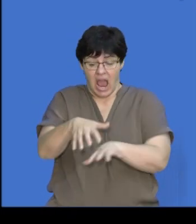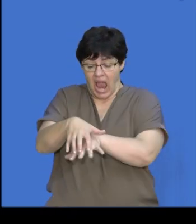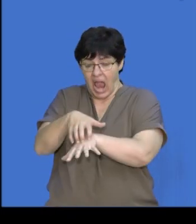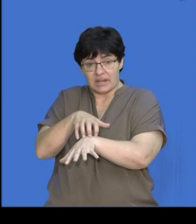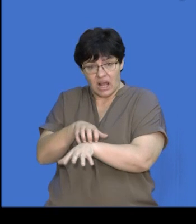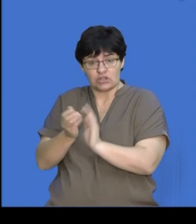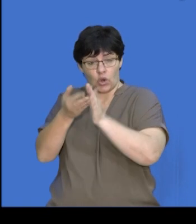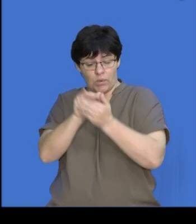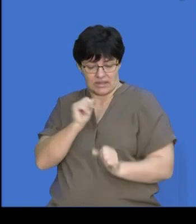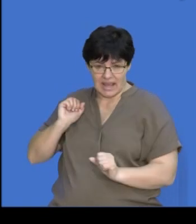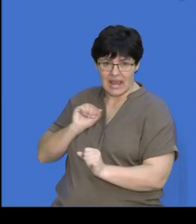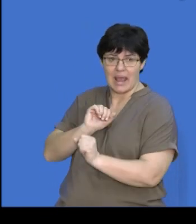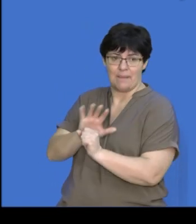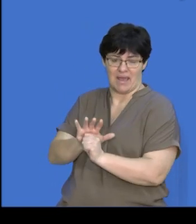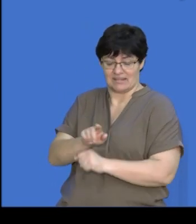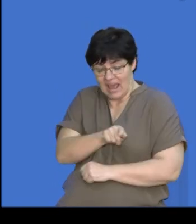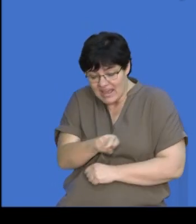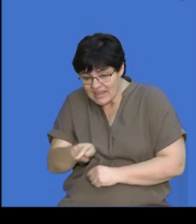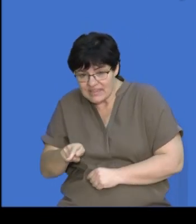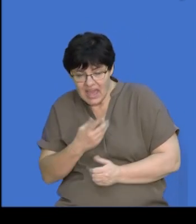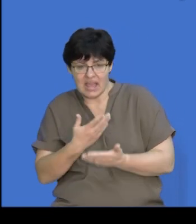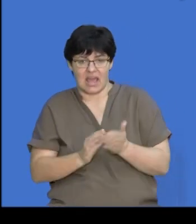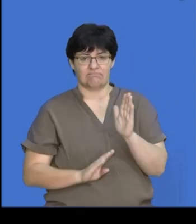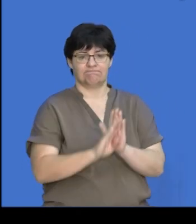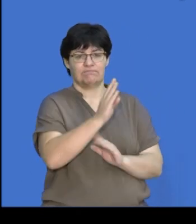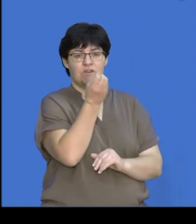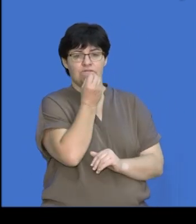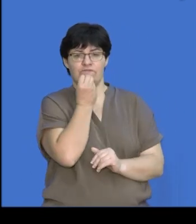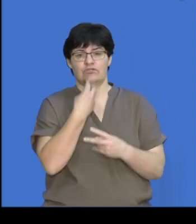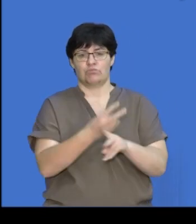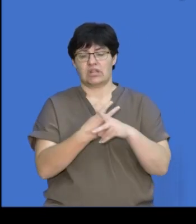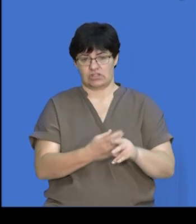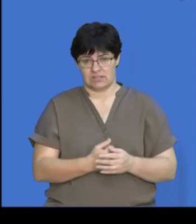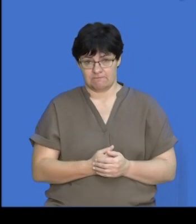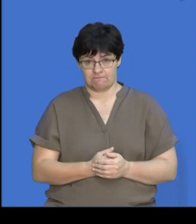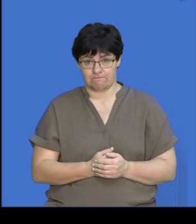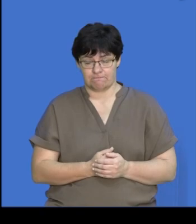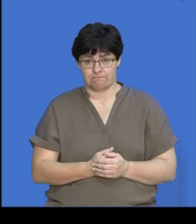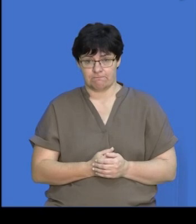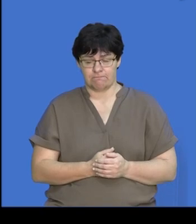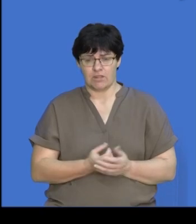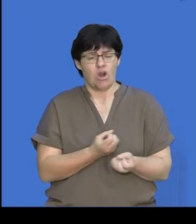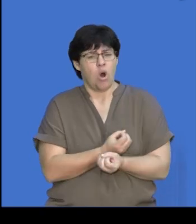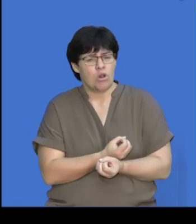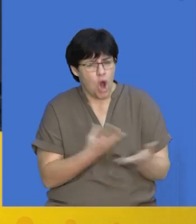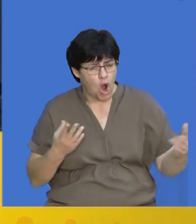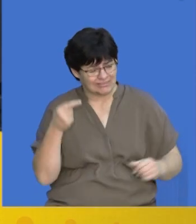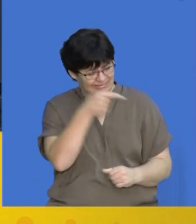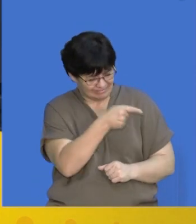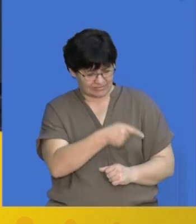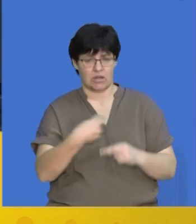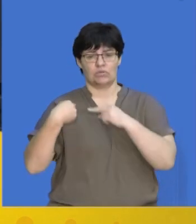agricultural communities' ability to improve food production. So a lot is dependent on the government